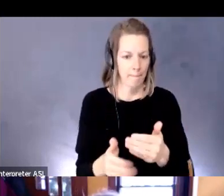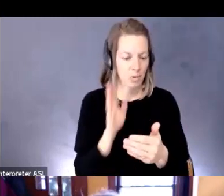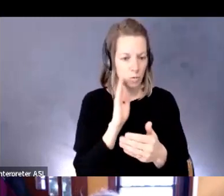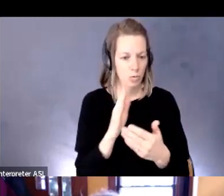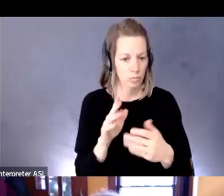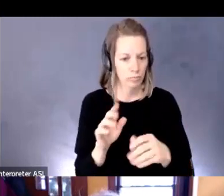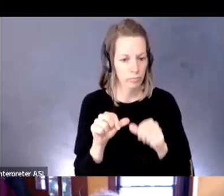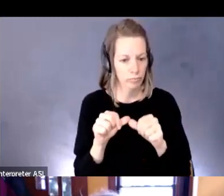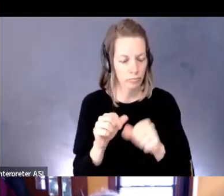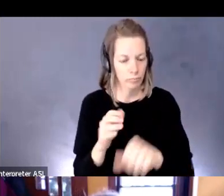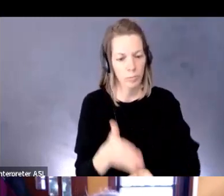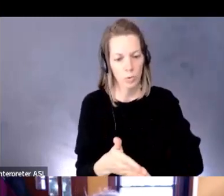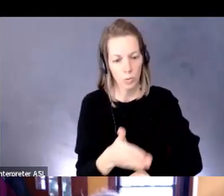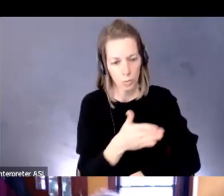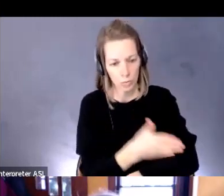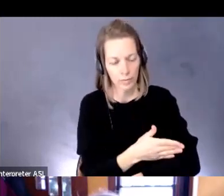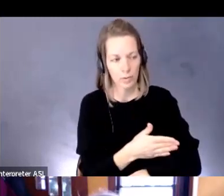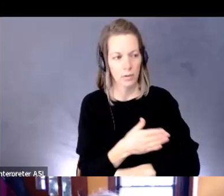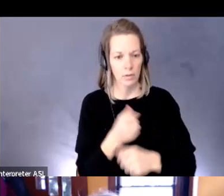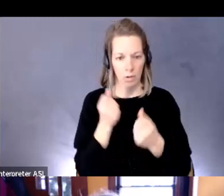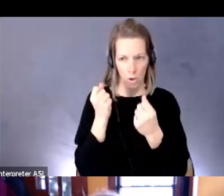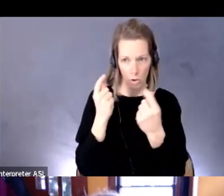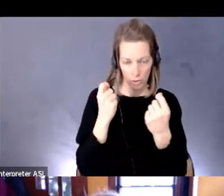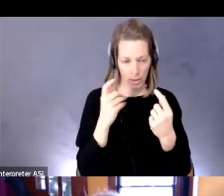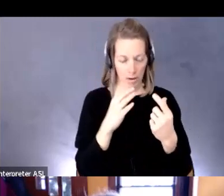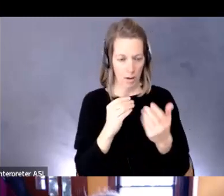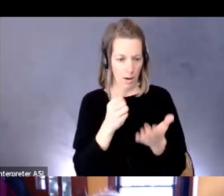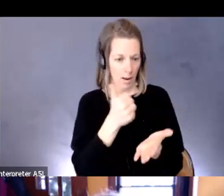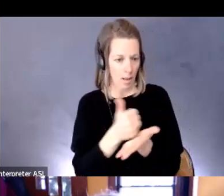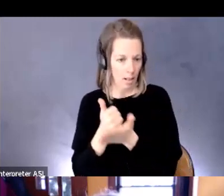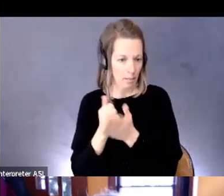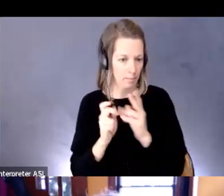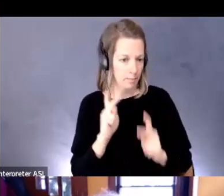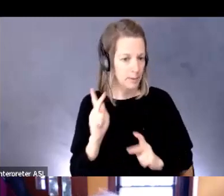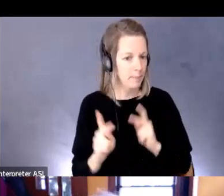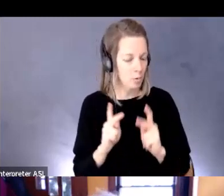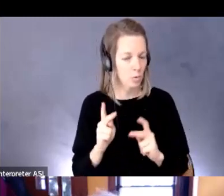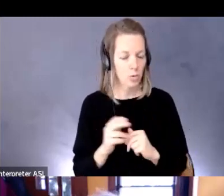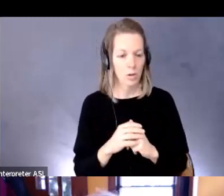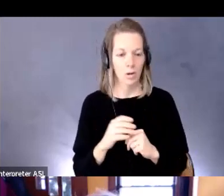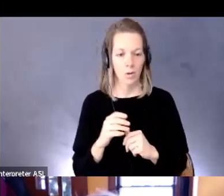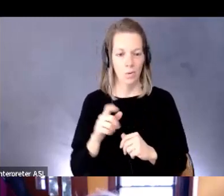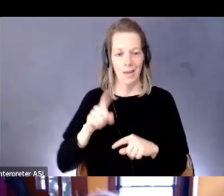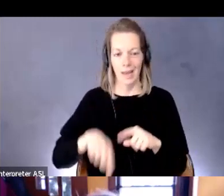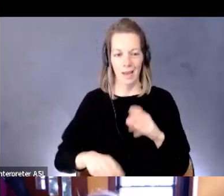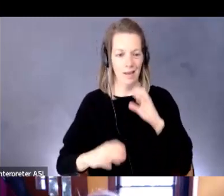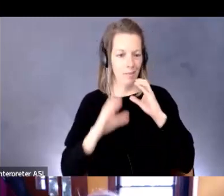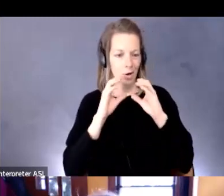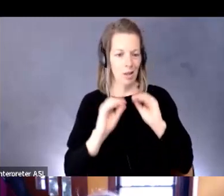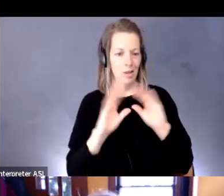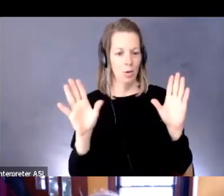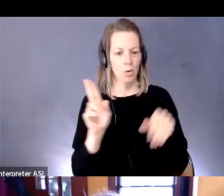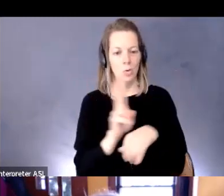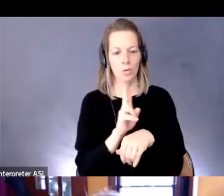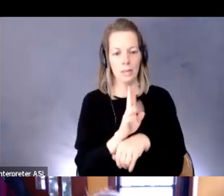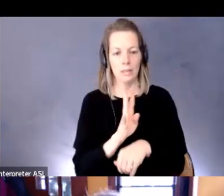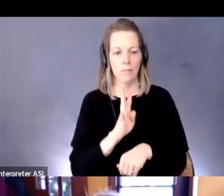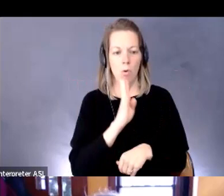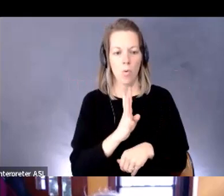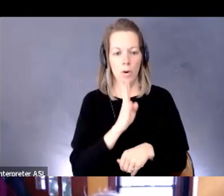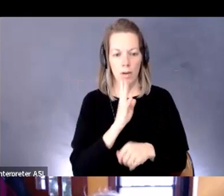how well we understand and can help people who cannot communicate clearly through spoken words.